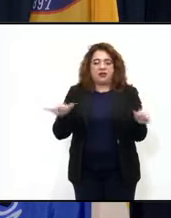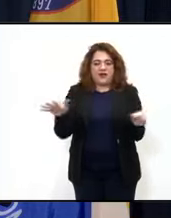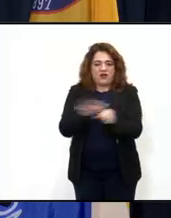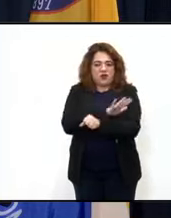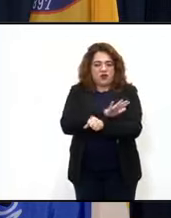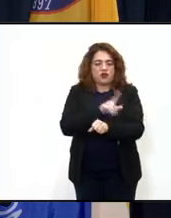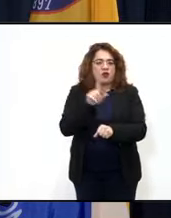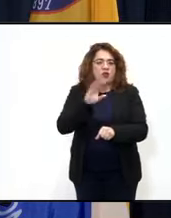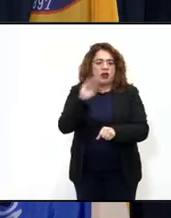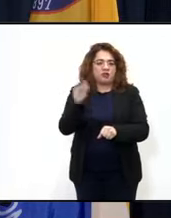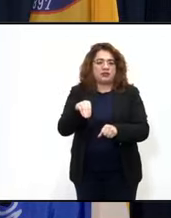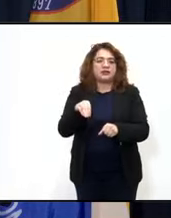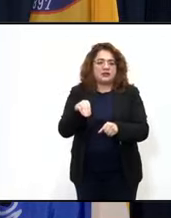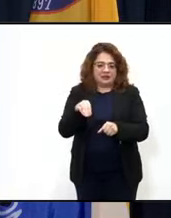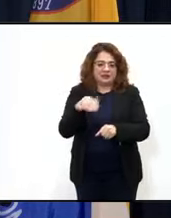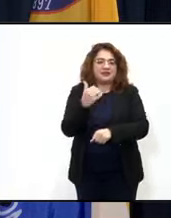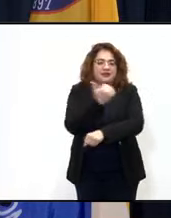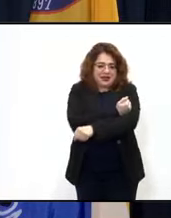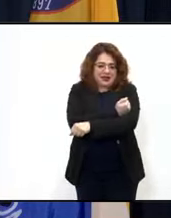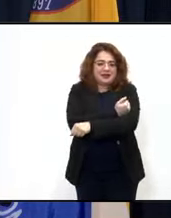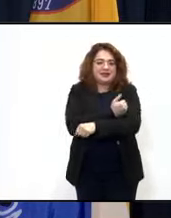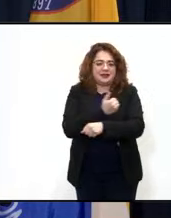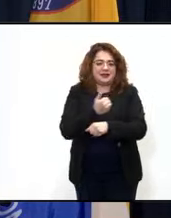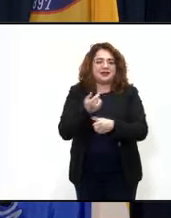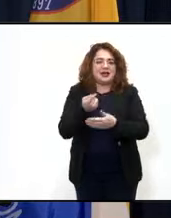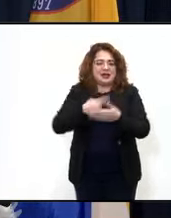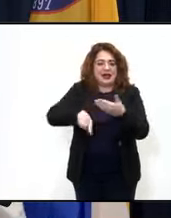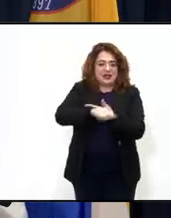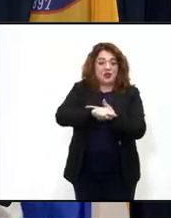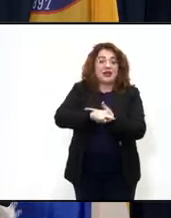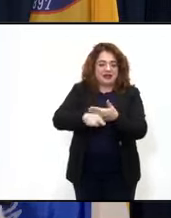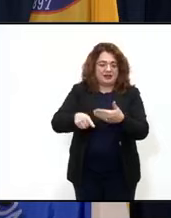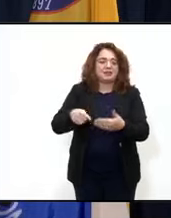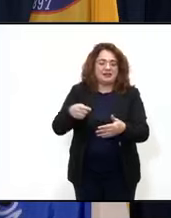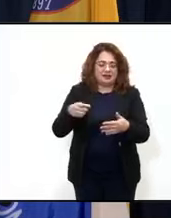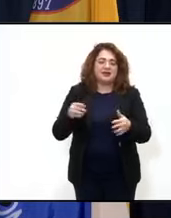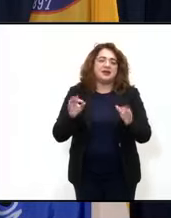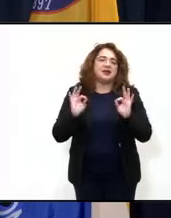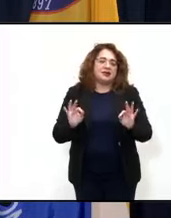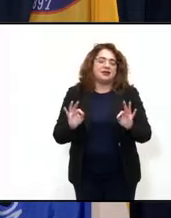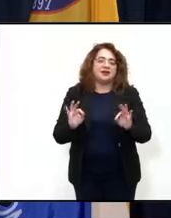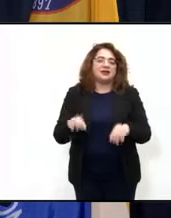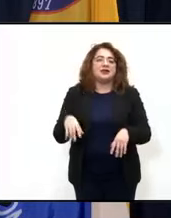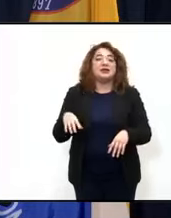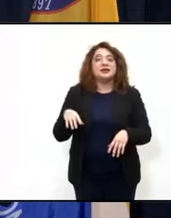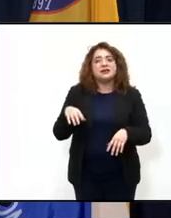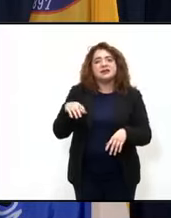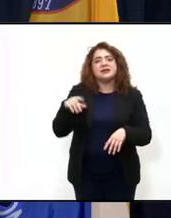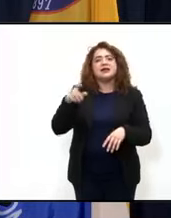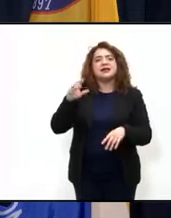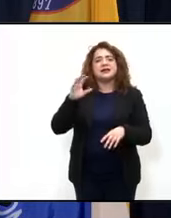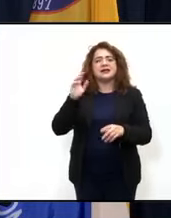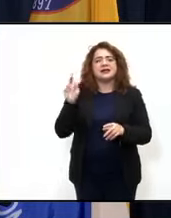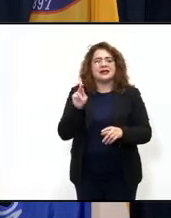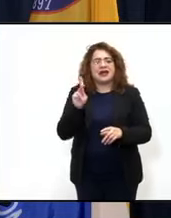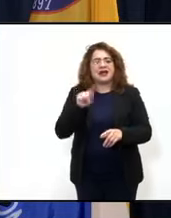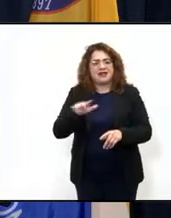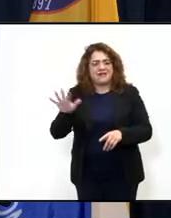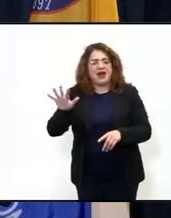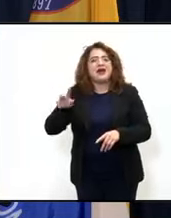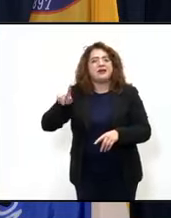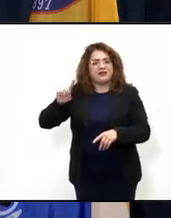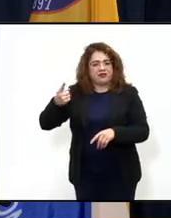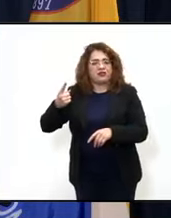Long Beach. We do know that, of course, most of K-5 have already received their first doses at Long Beach Unified. Many are on their second